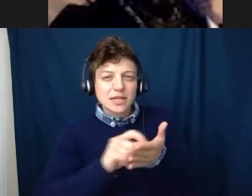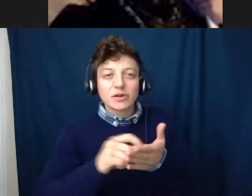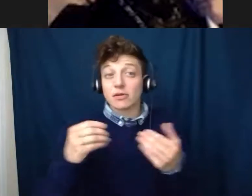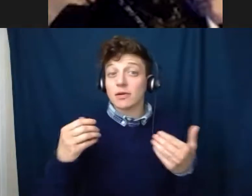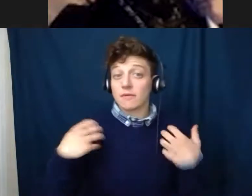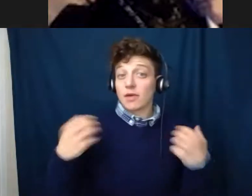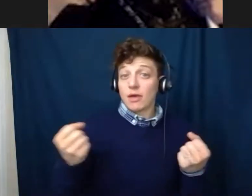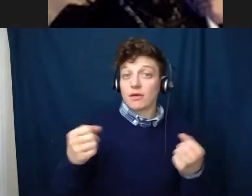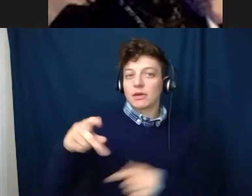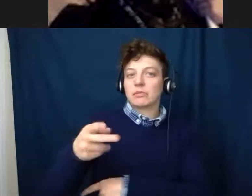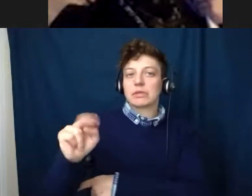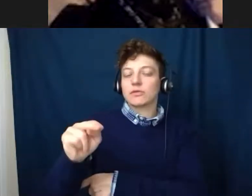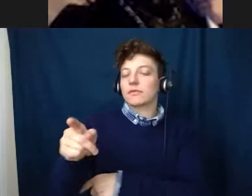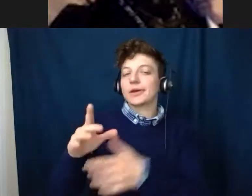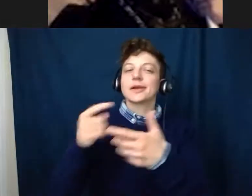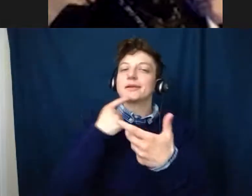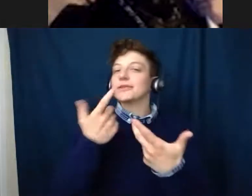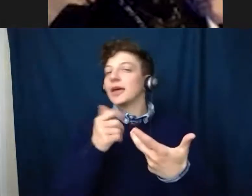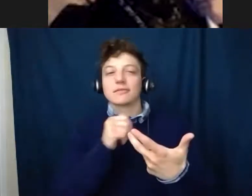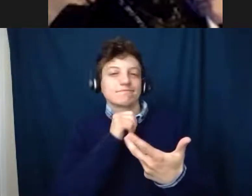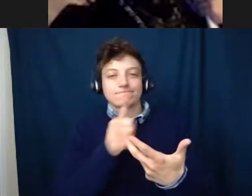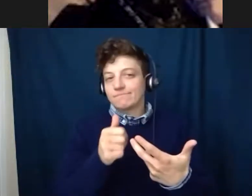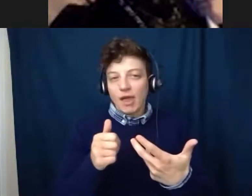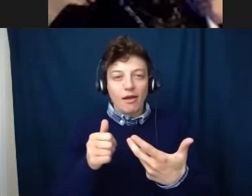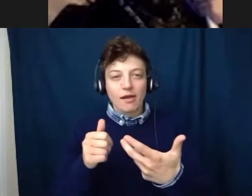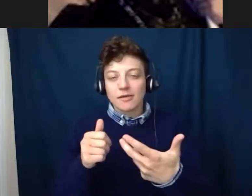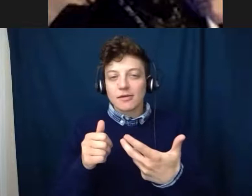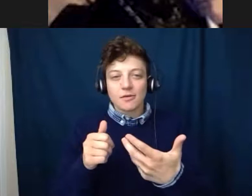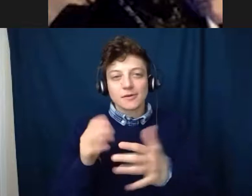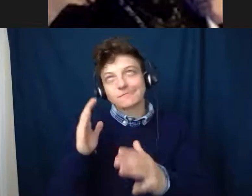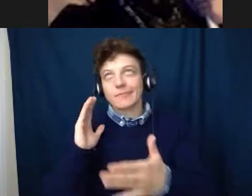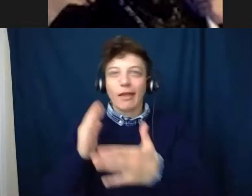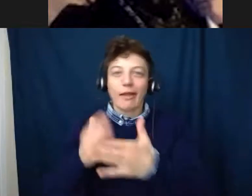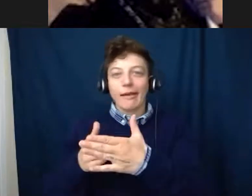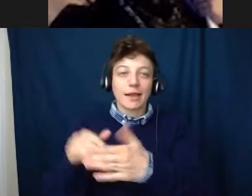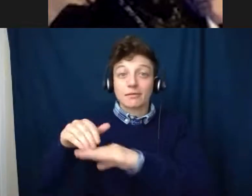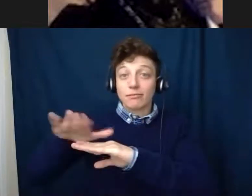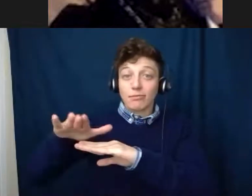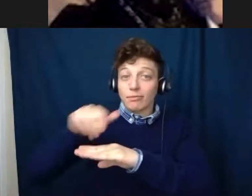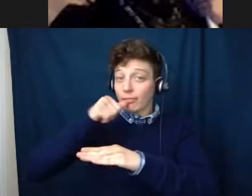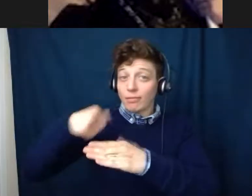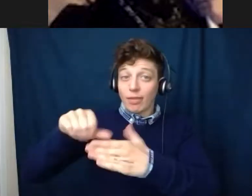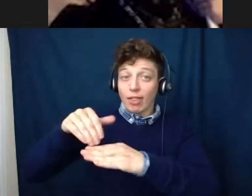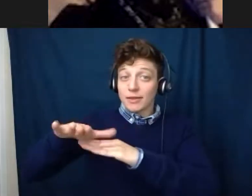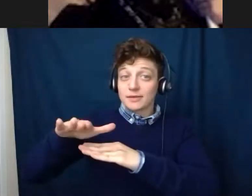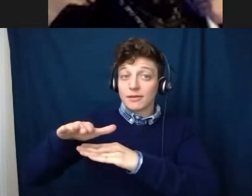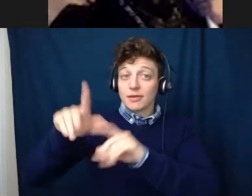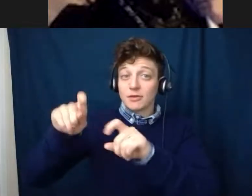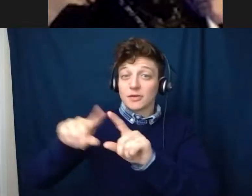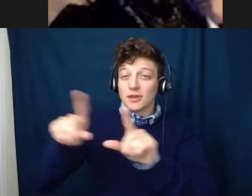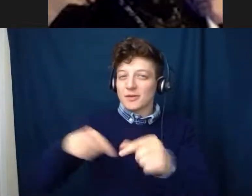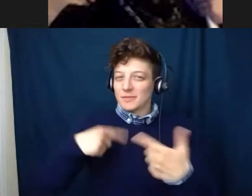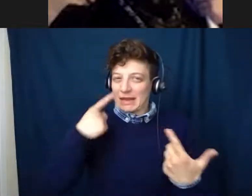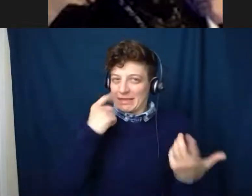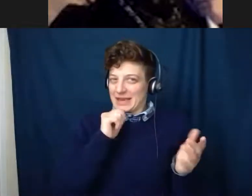that they're not going to prosecute mailing fentanyl test strips, but I don't think it's still actually legal, but we do it.